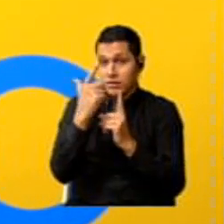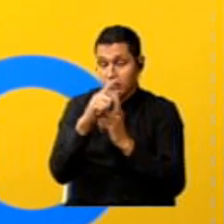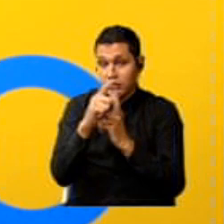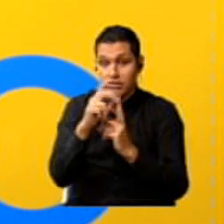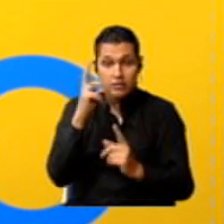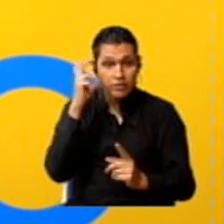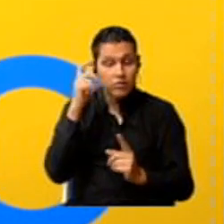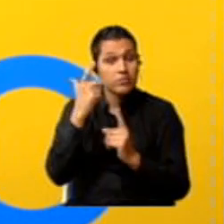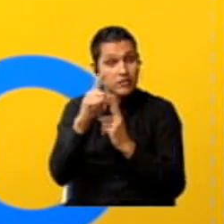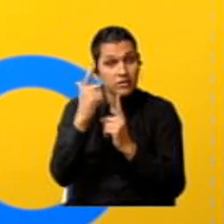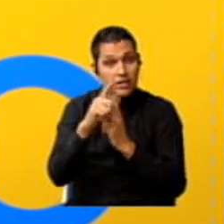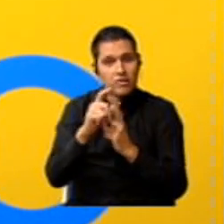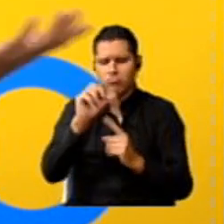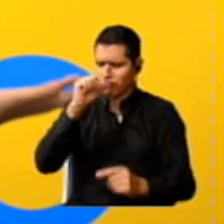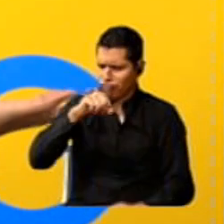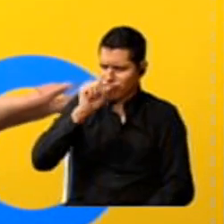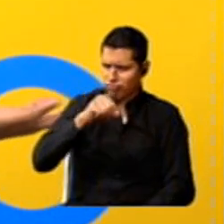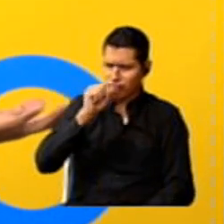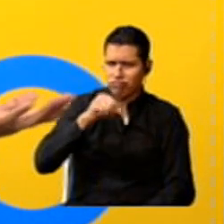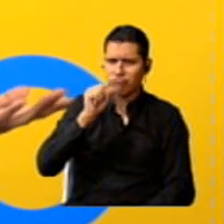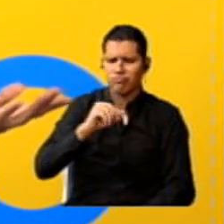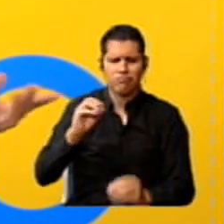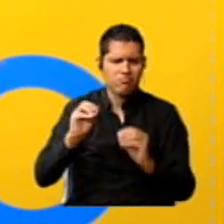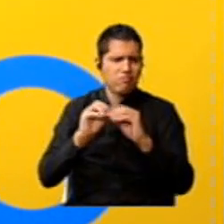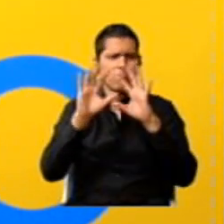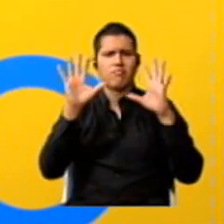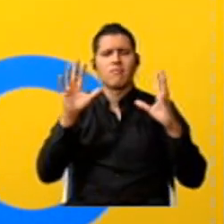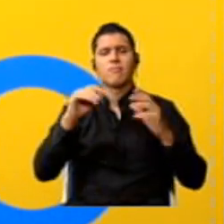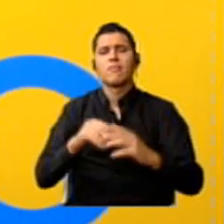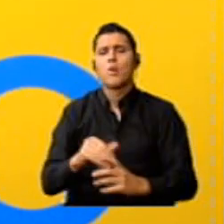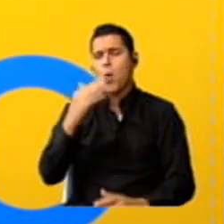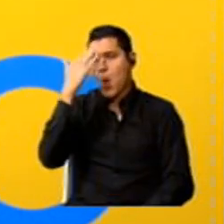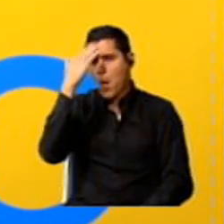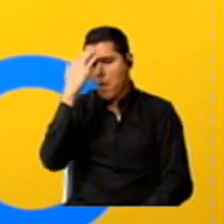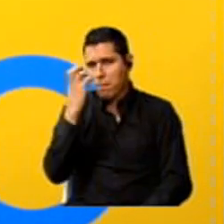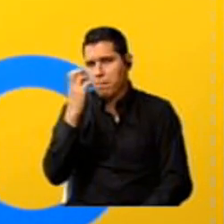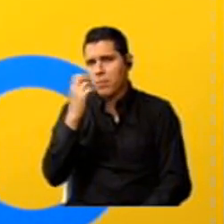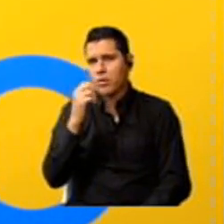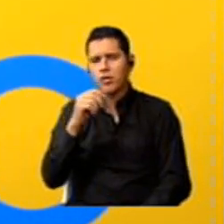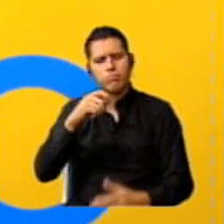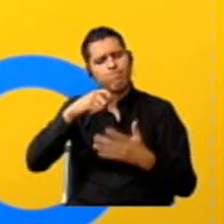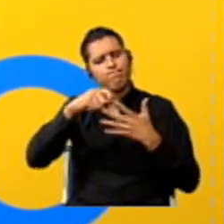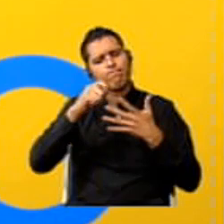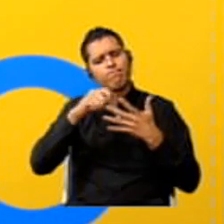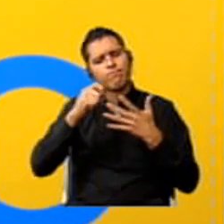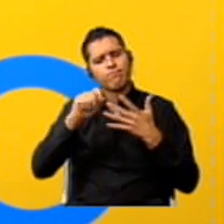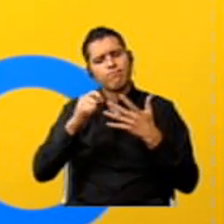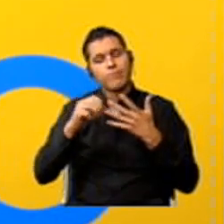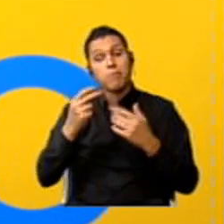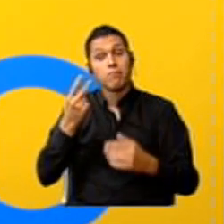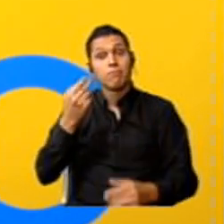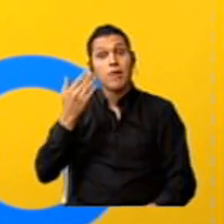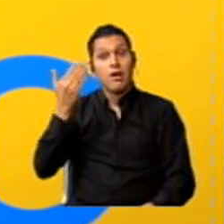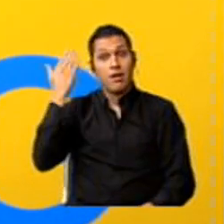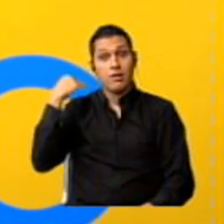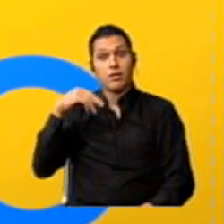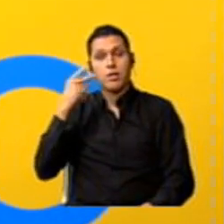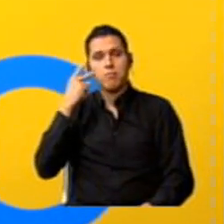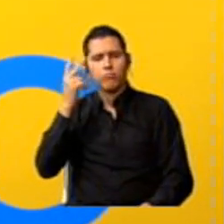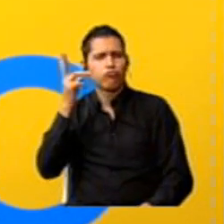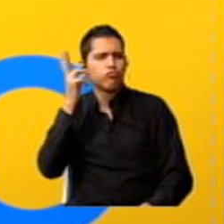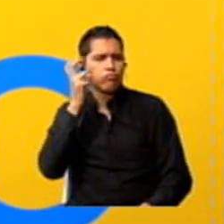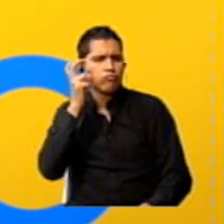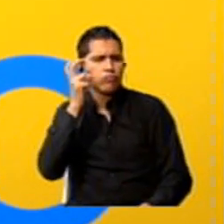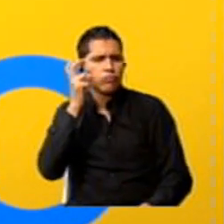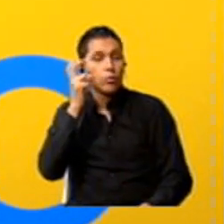letters? Yes, of course, because we checked it before. Sounds and letters,